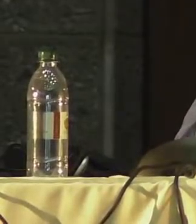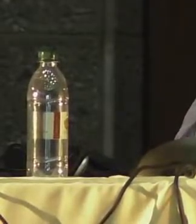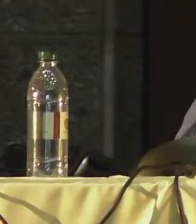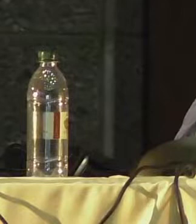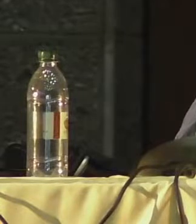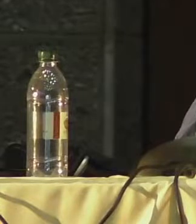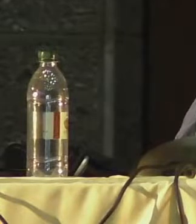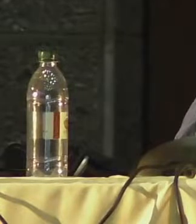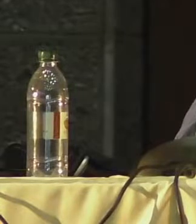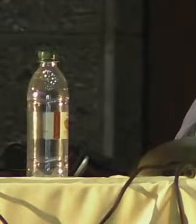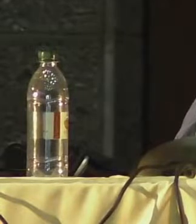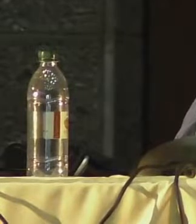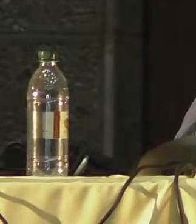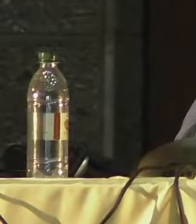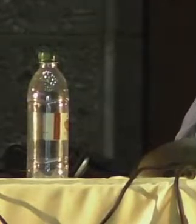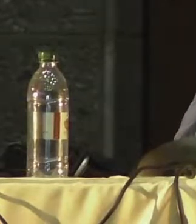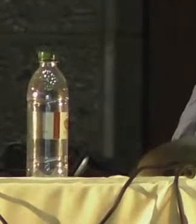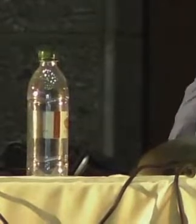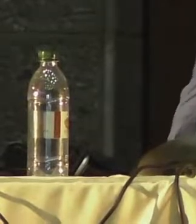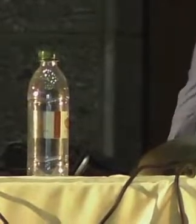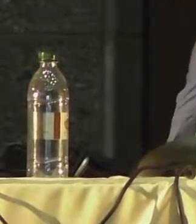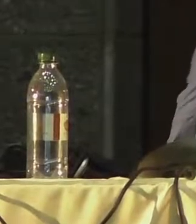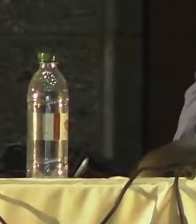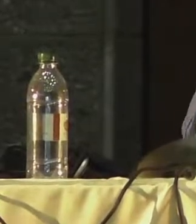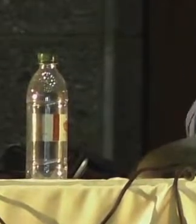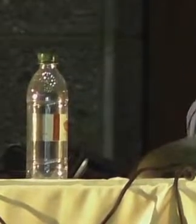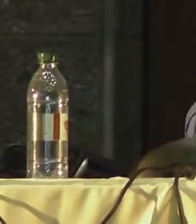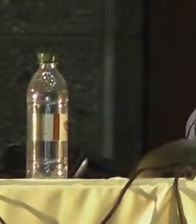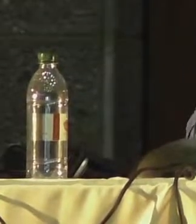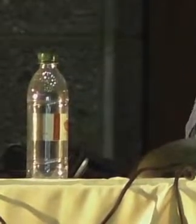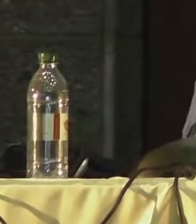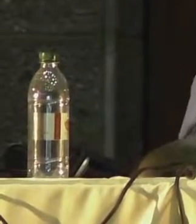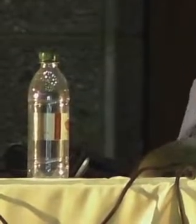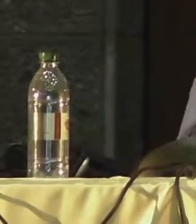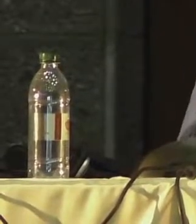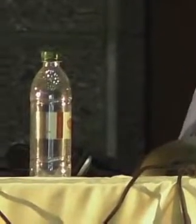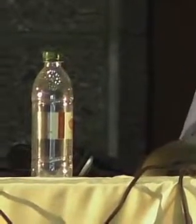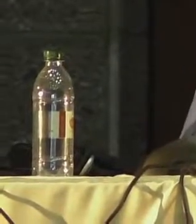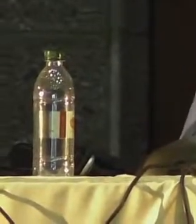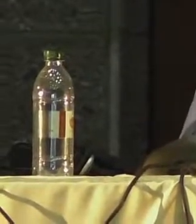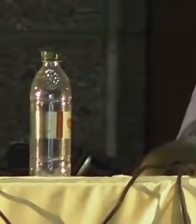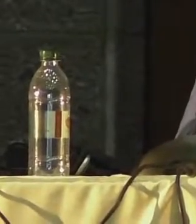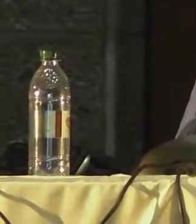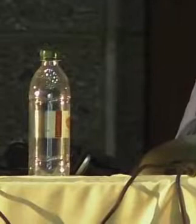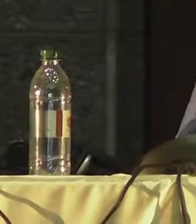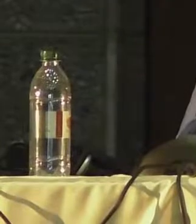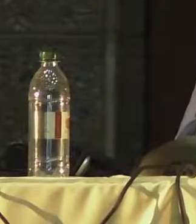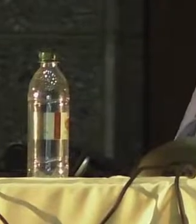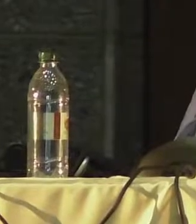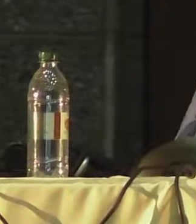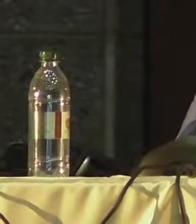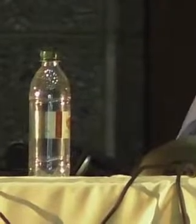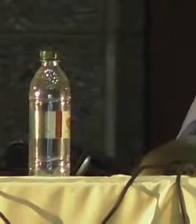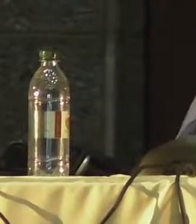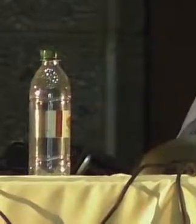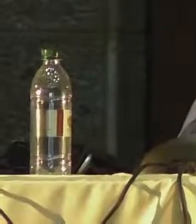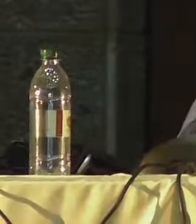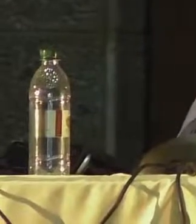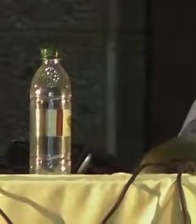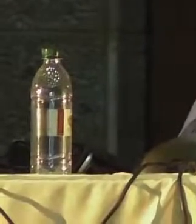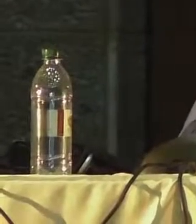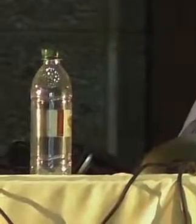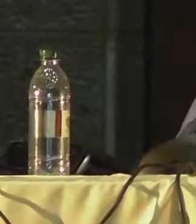summary, Chair, in terms of the executive summary, in terms of what transpired during the adjustment budget